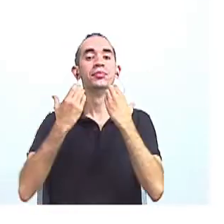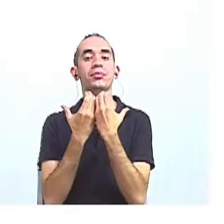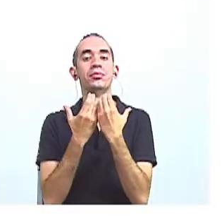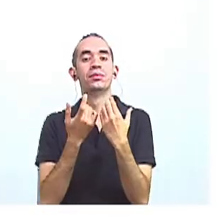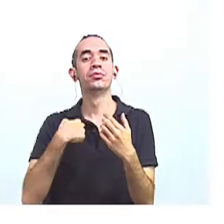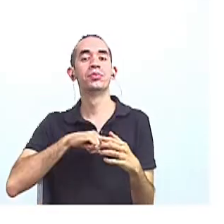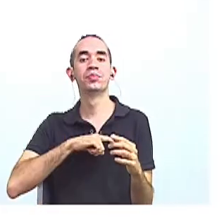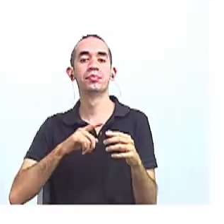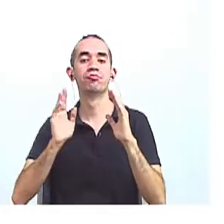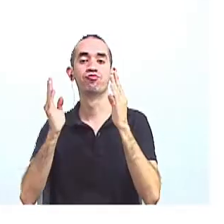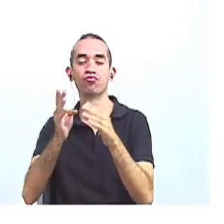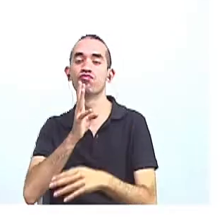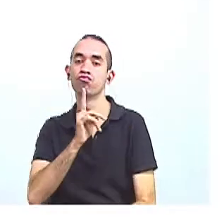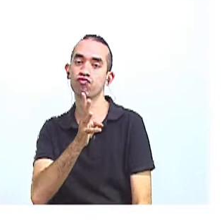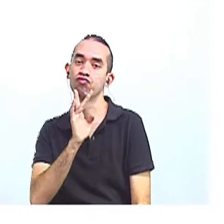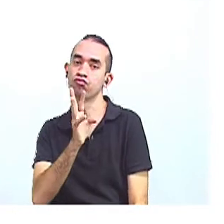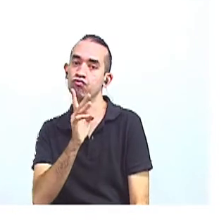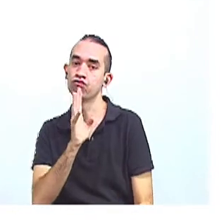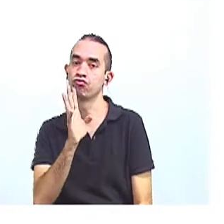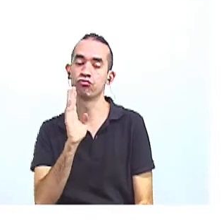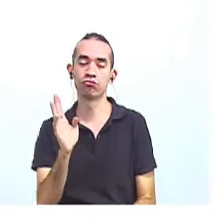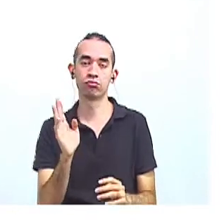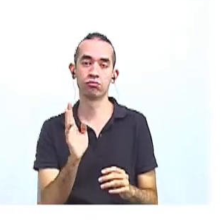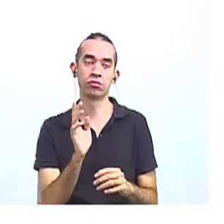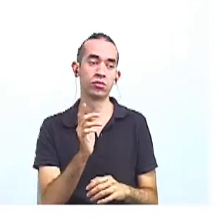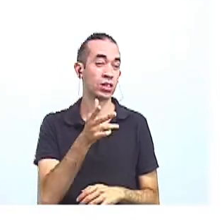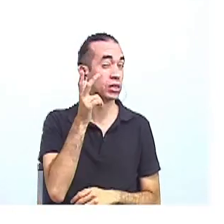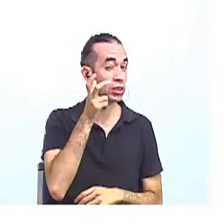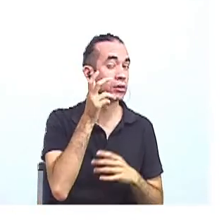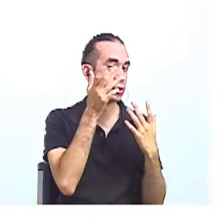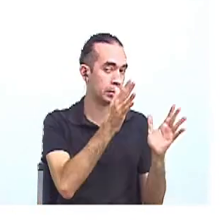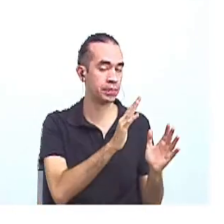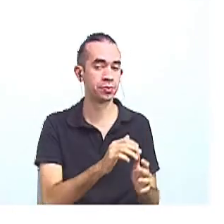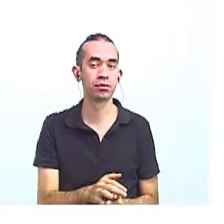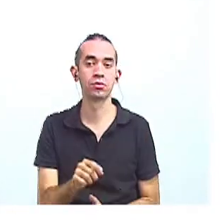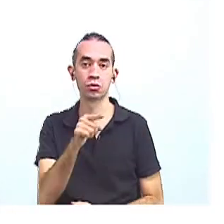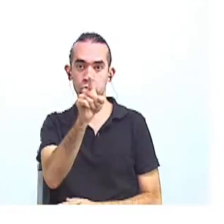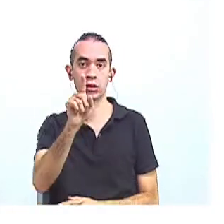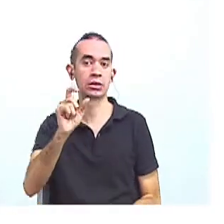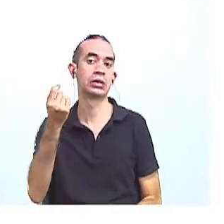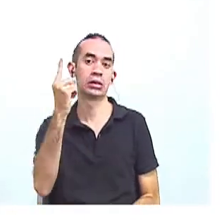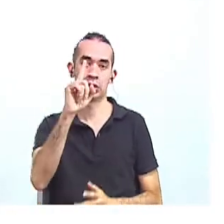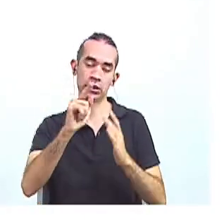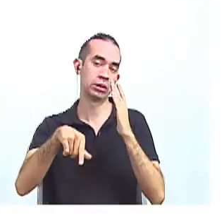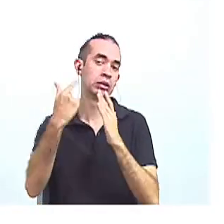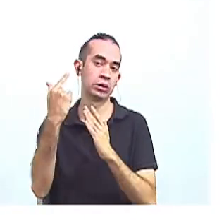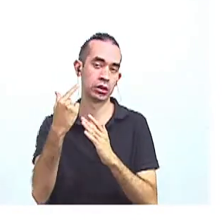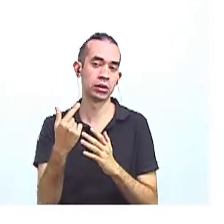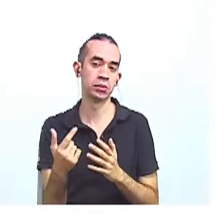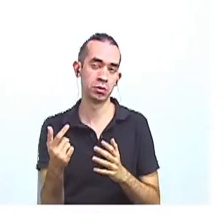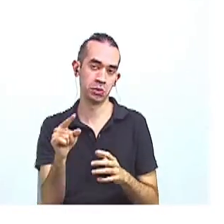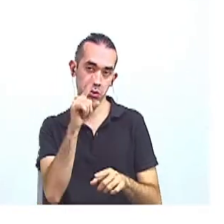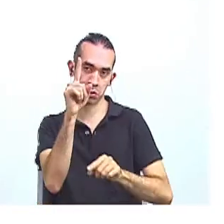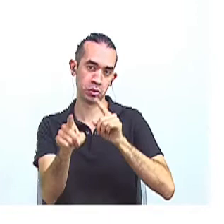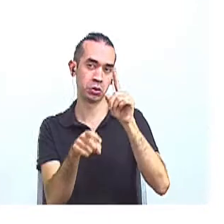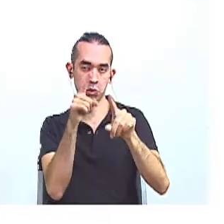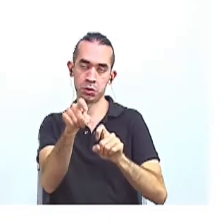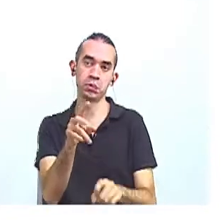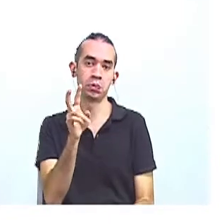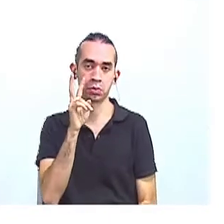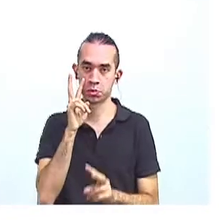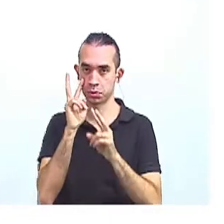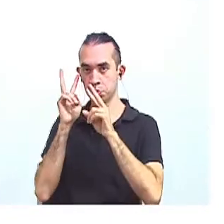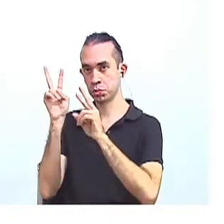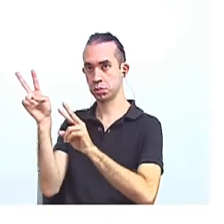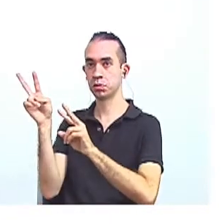on speaking, not only in listening. Now, since you are in 11th grade, I have some questions for you. Let's look at the